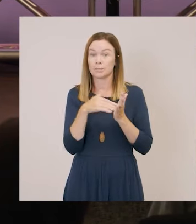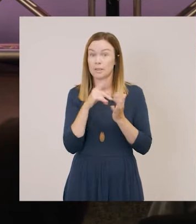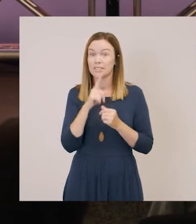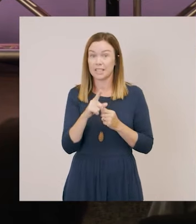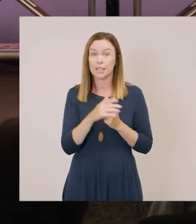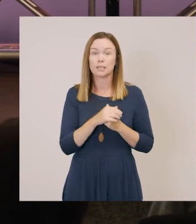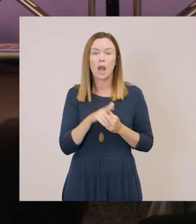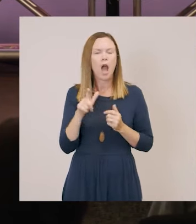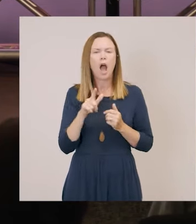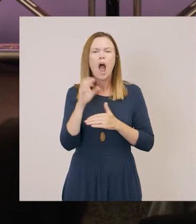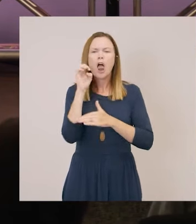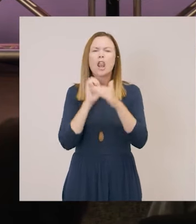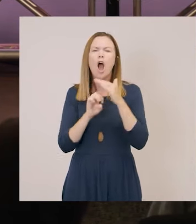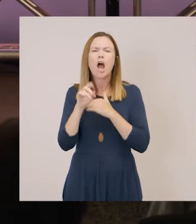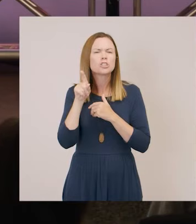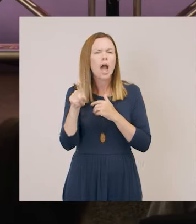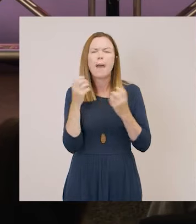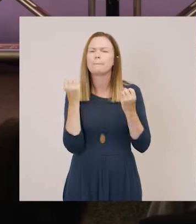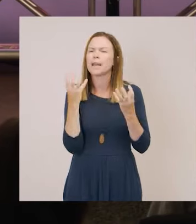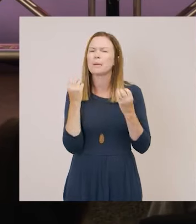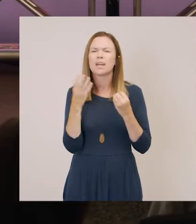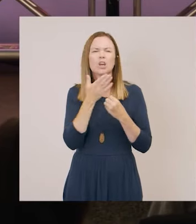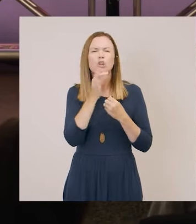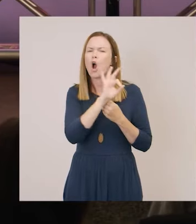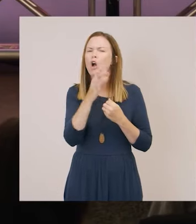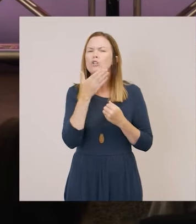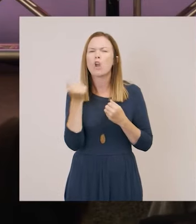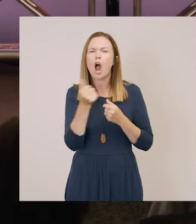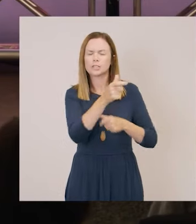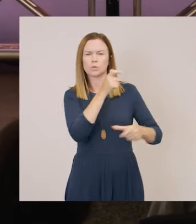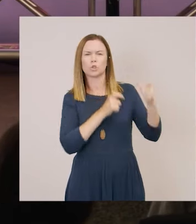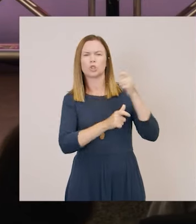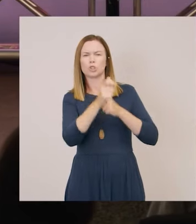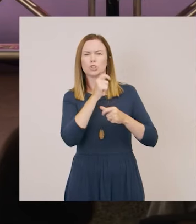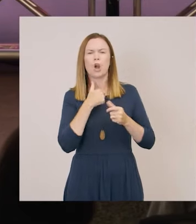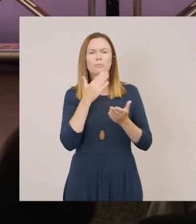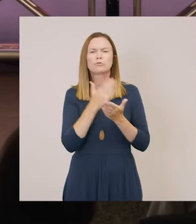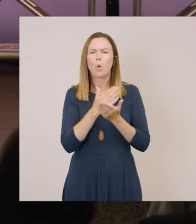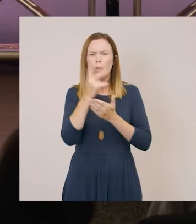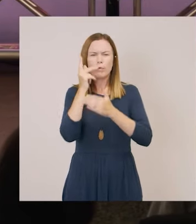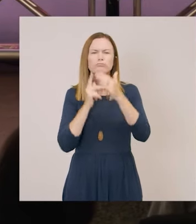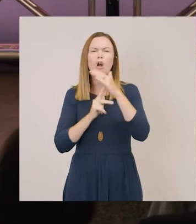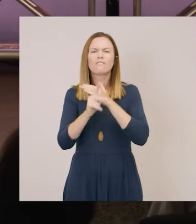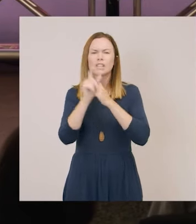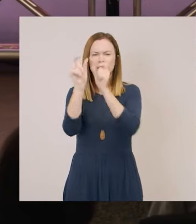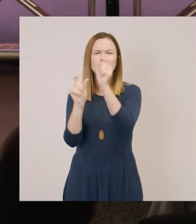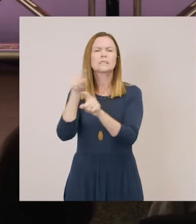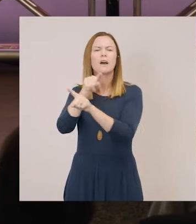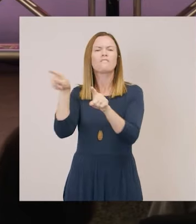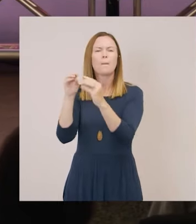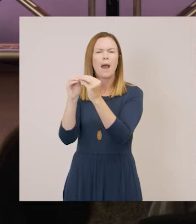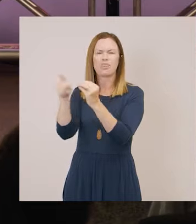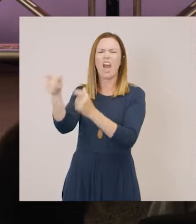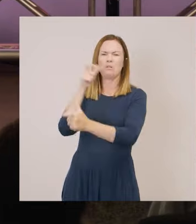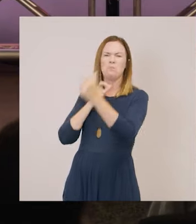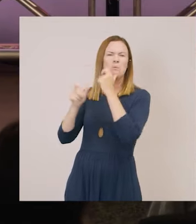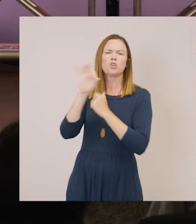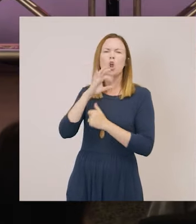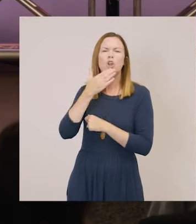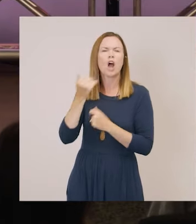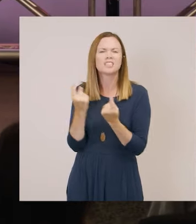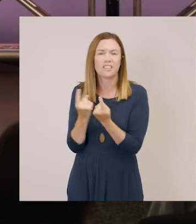is that Elijah had many unpleasant words before. I'm sure the prophets of Baal weren't saying encouraging things to Elijah. He had heard these kind of